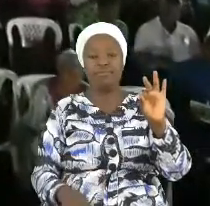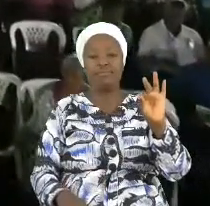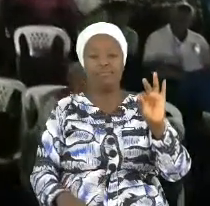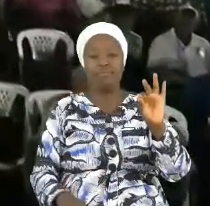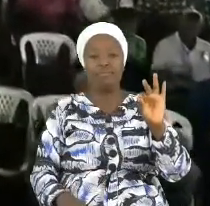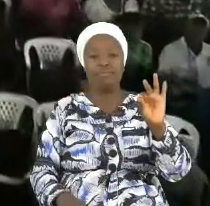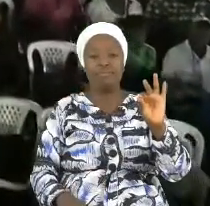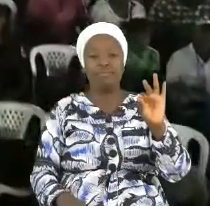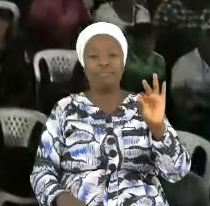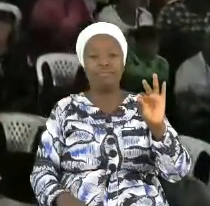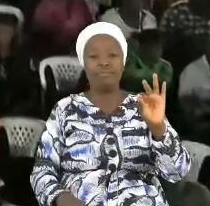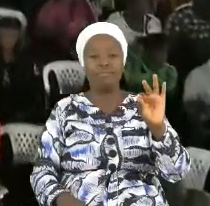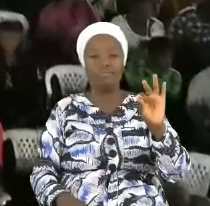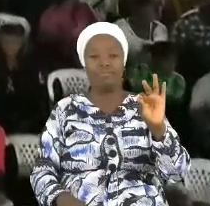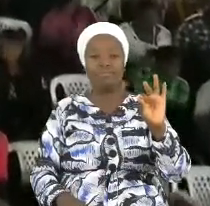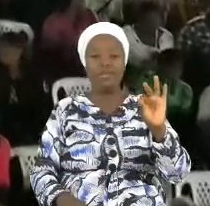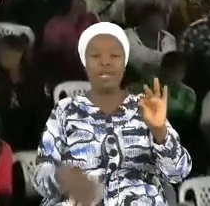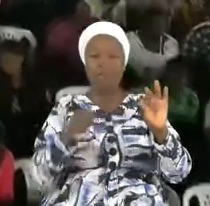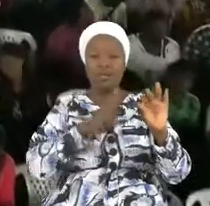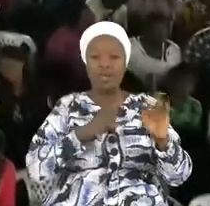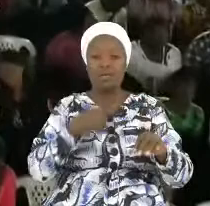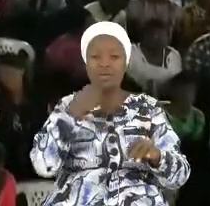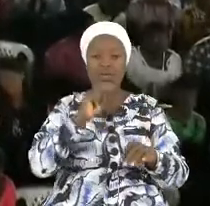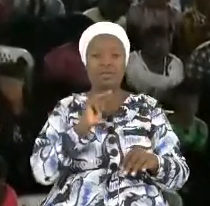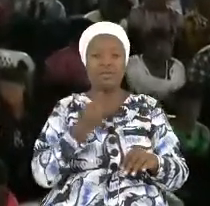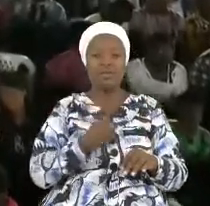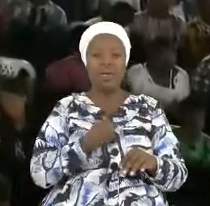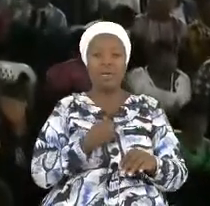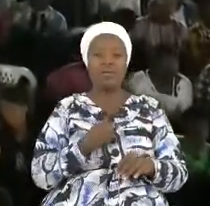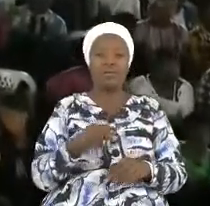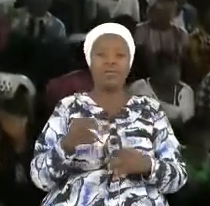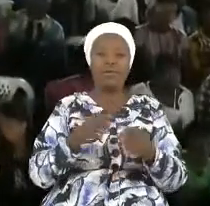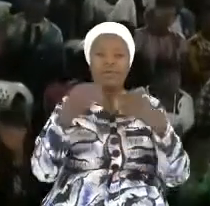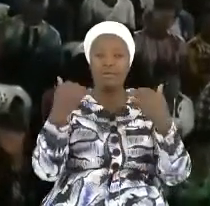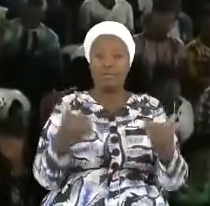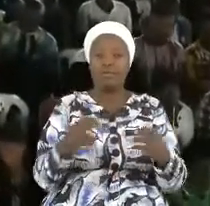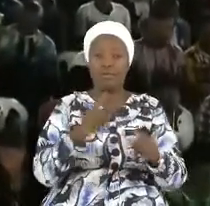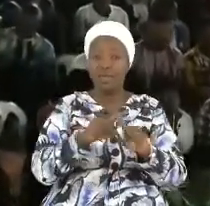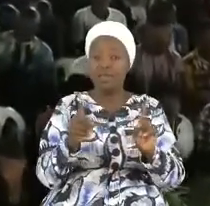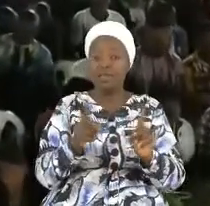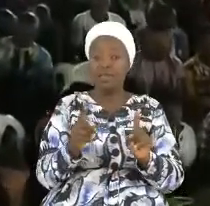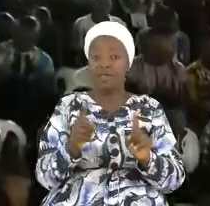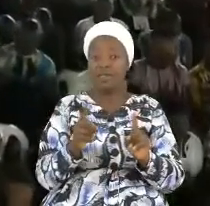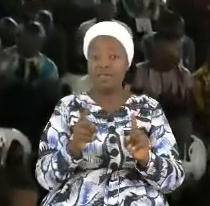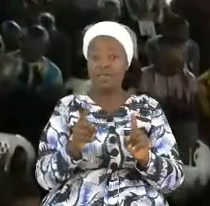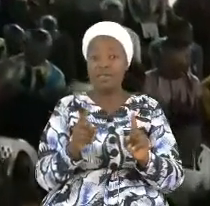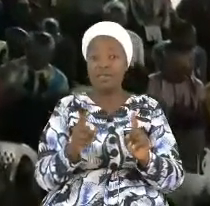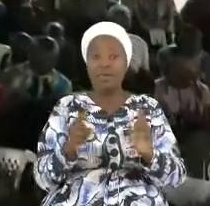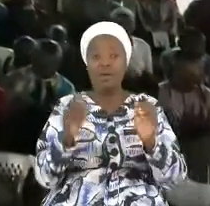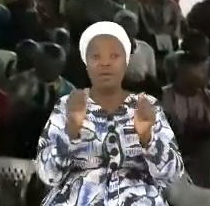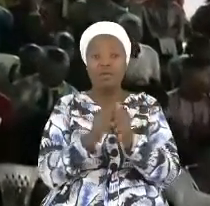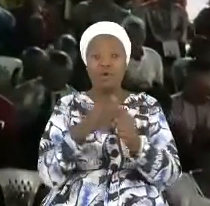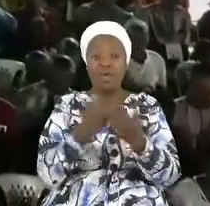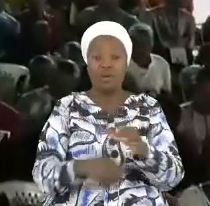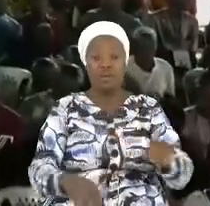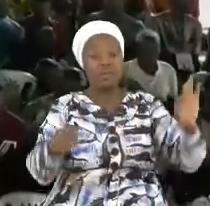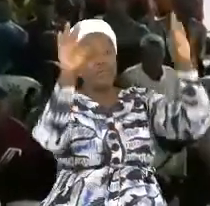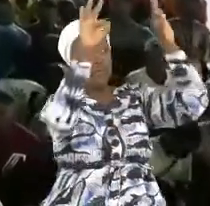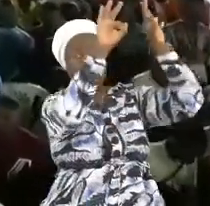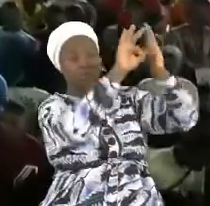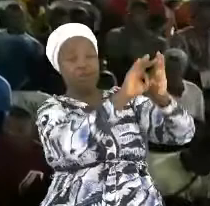what tells us? But with the precious blood of